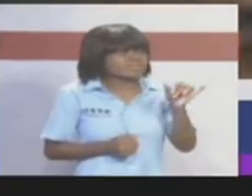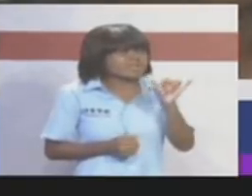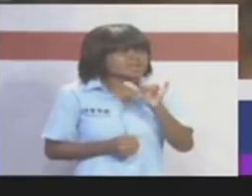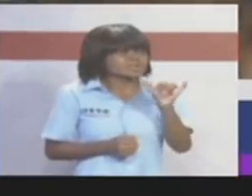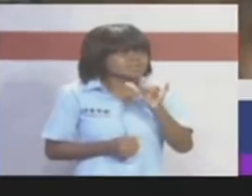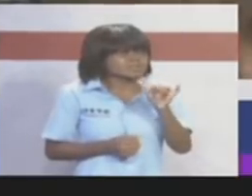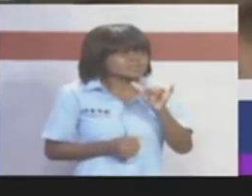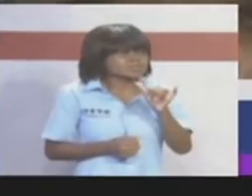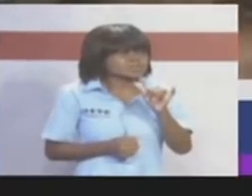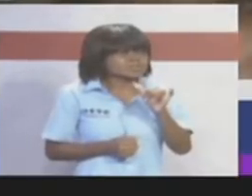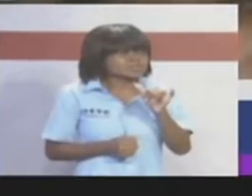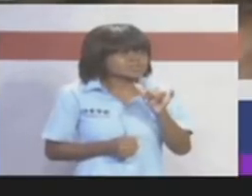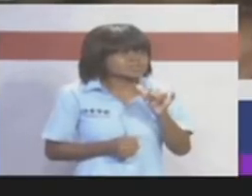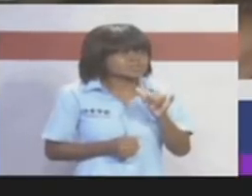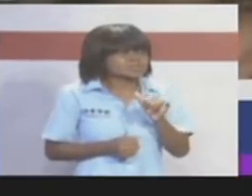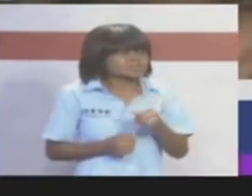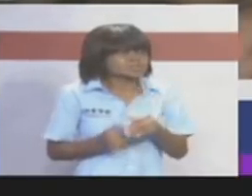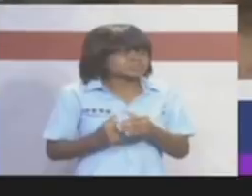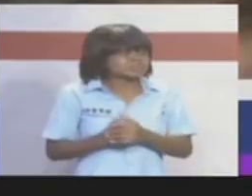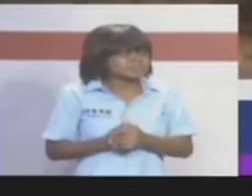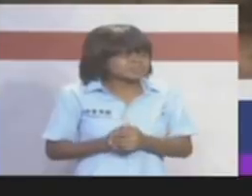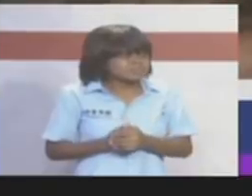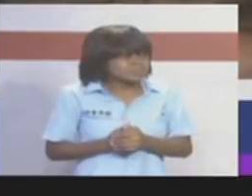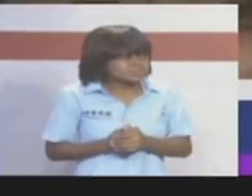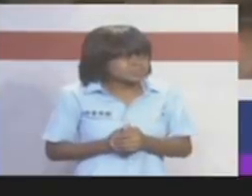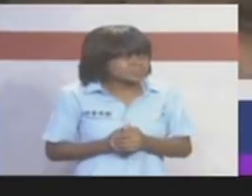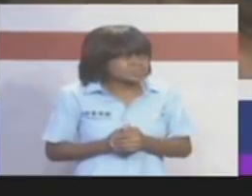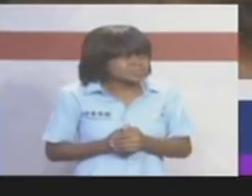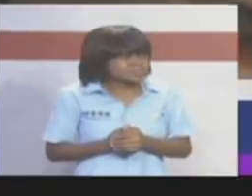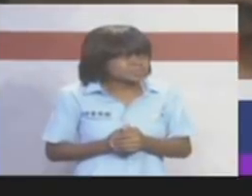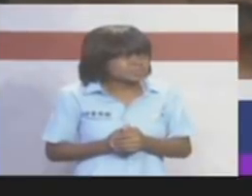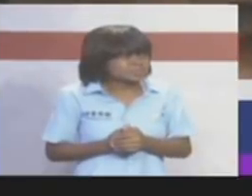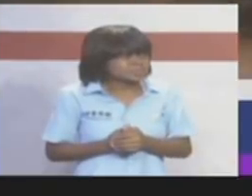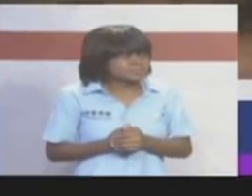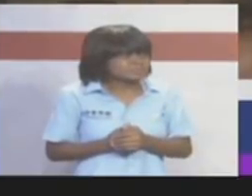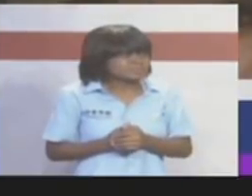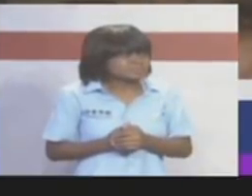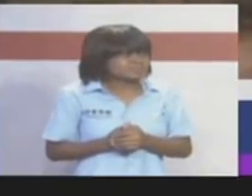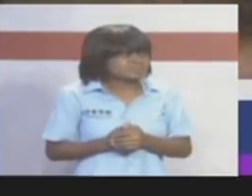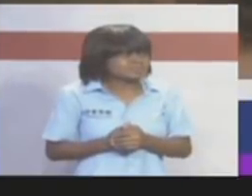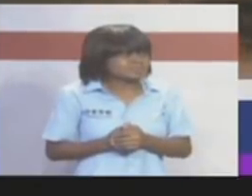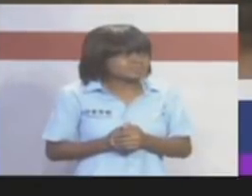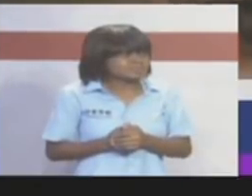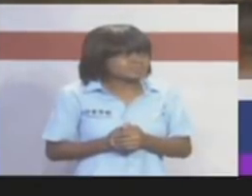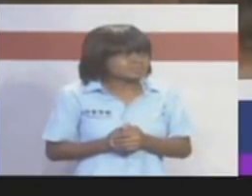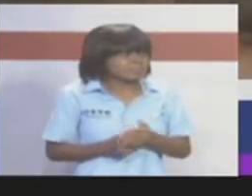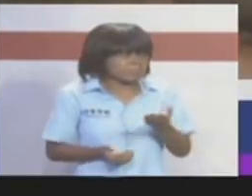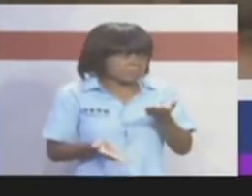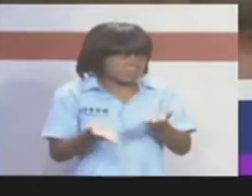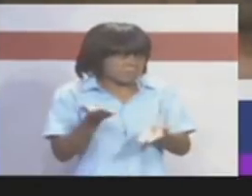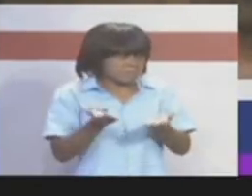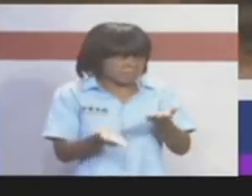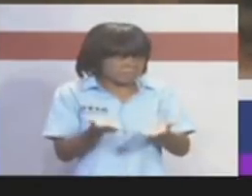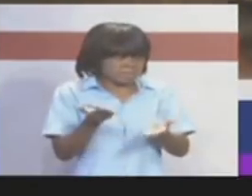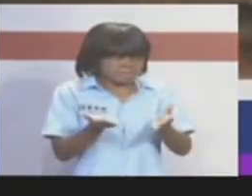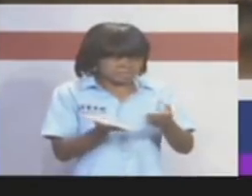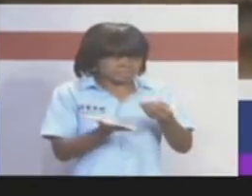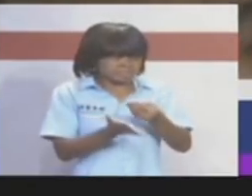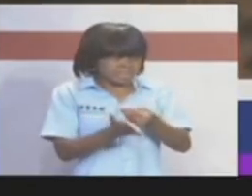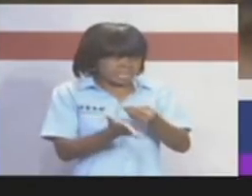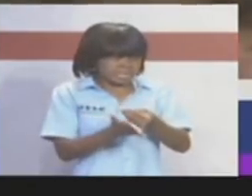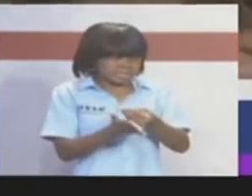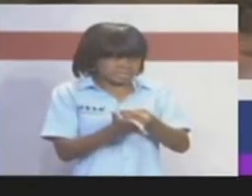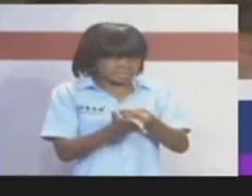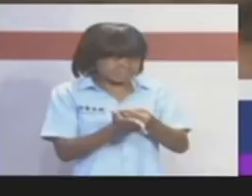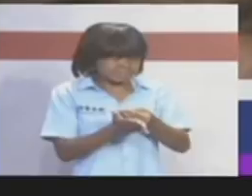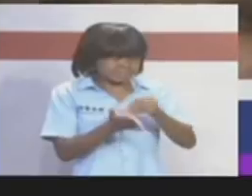US President Joe Biden had promised some millions of dollars for a new vaccine hesitancy initiative. So I wondered if